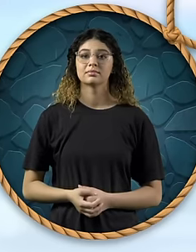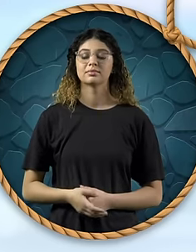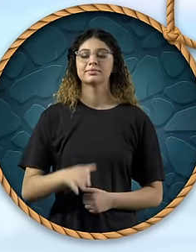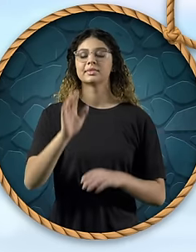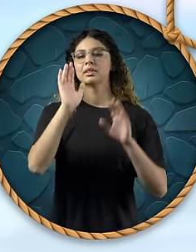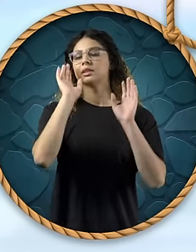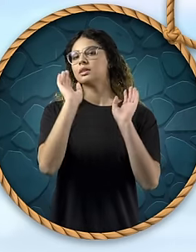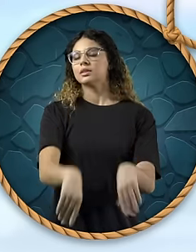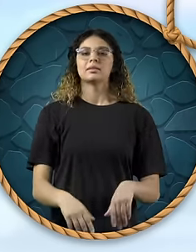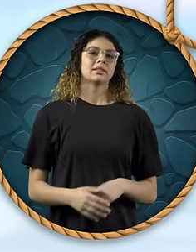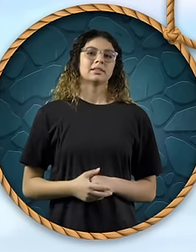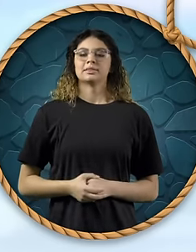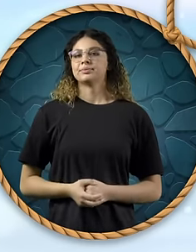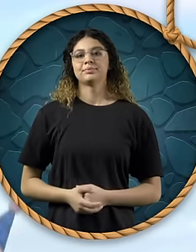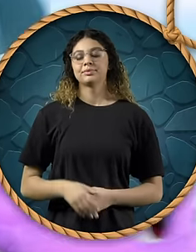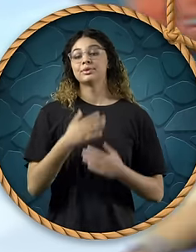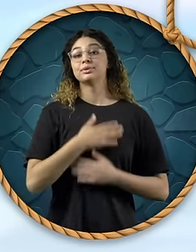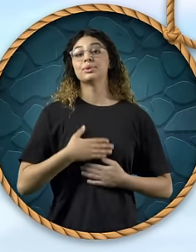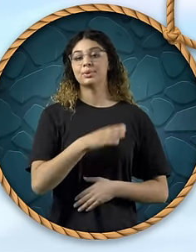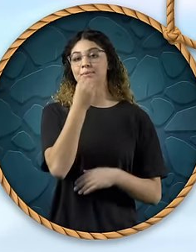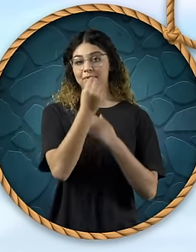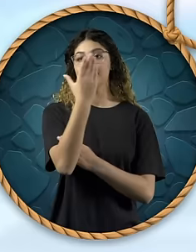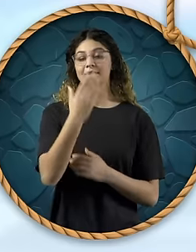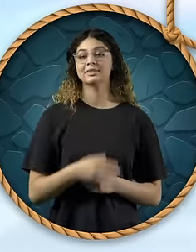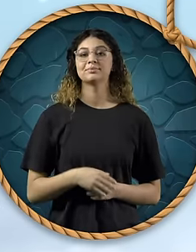Never mind. Enjoy your breakfast.